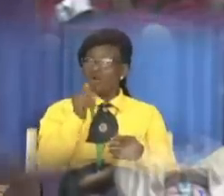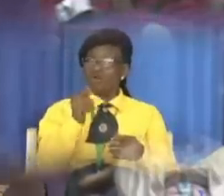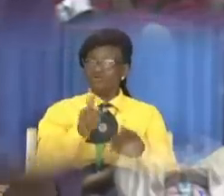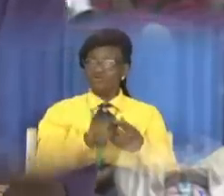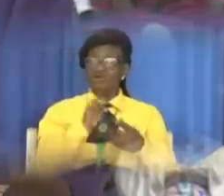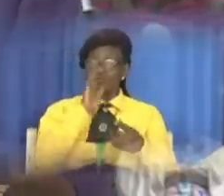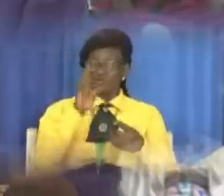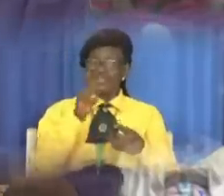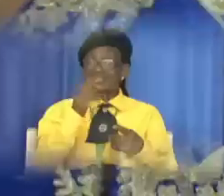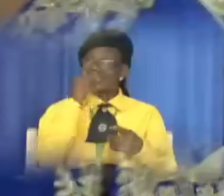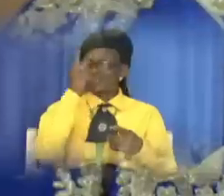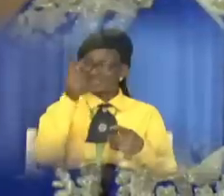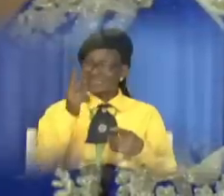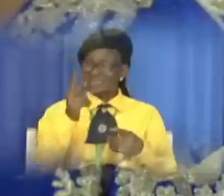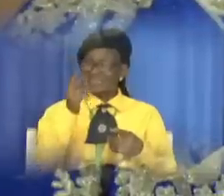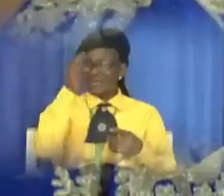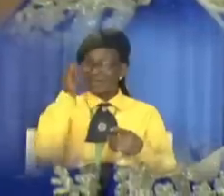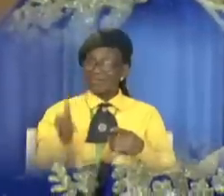eyes.